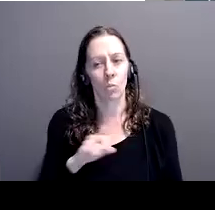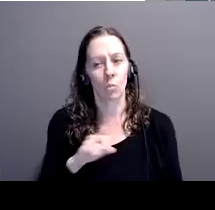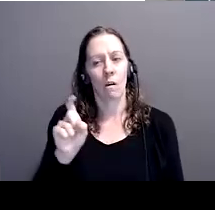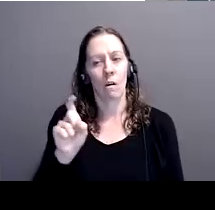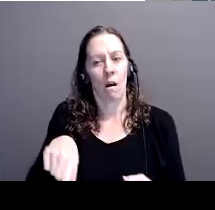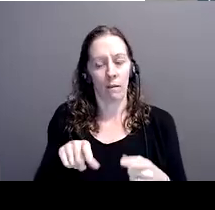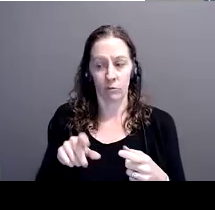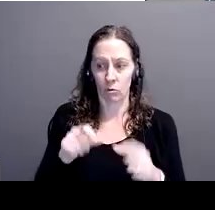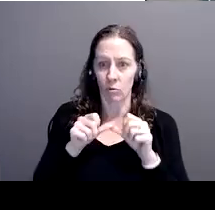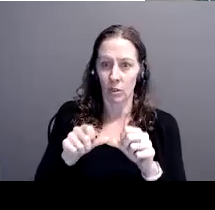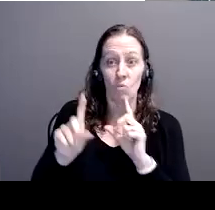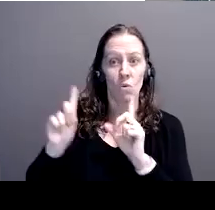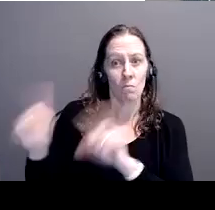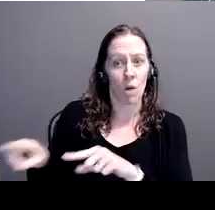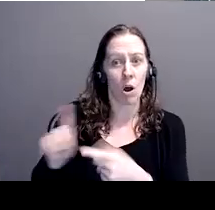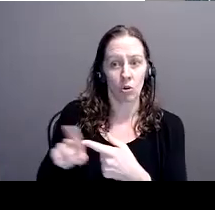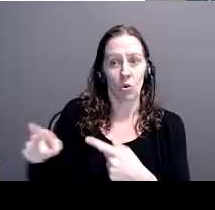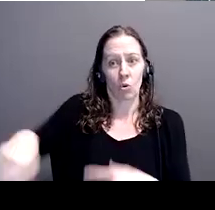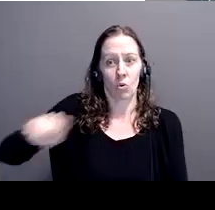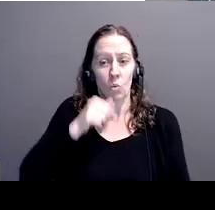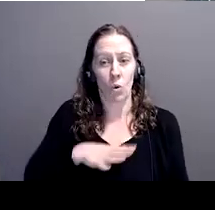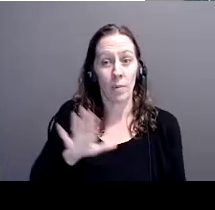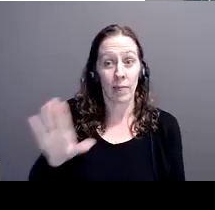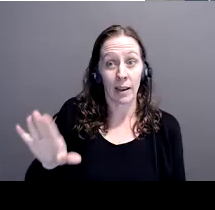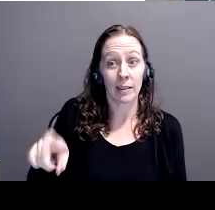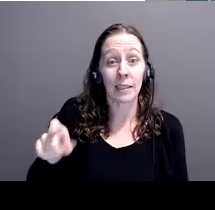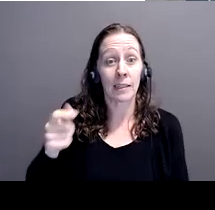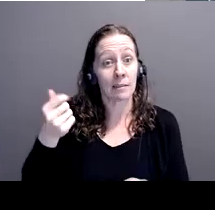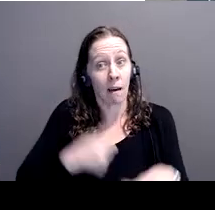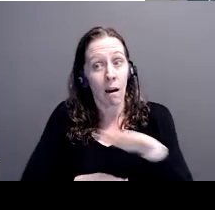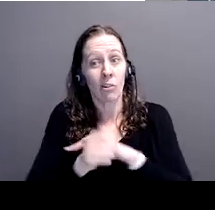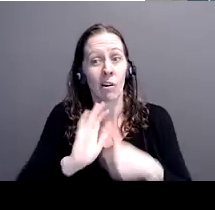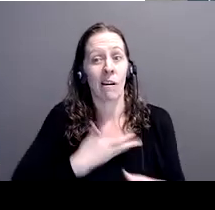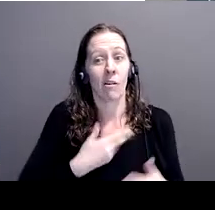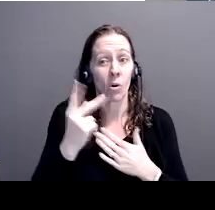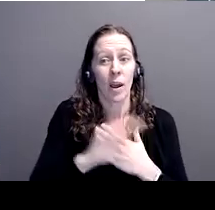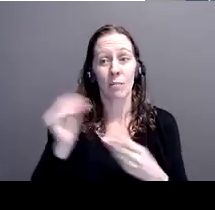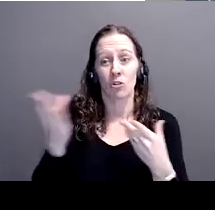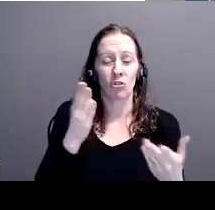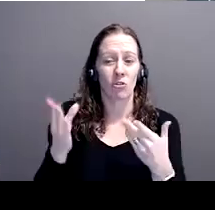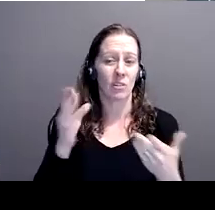the needs of women who are in our programs and services.